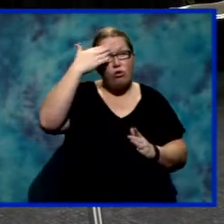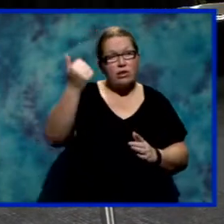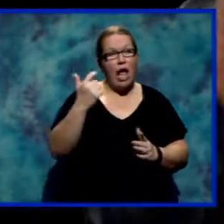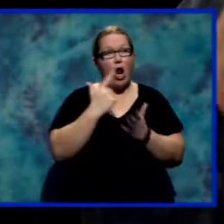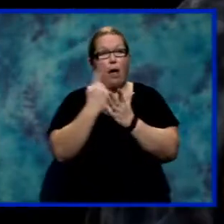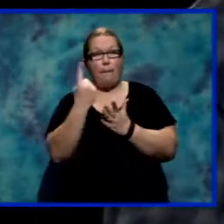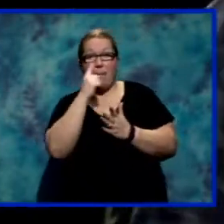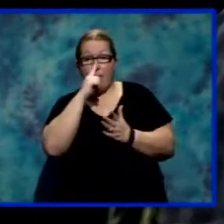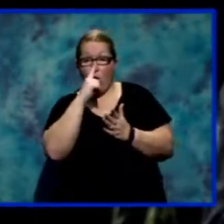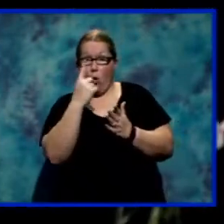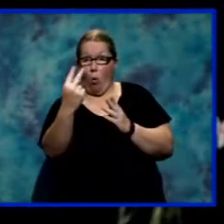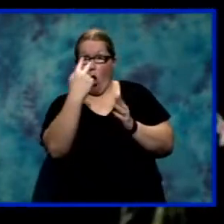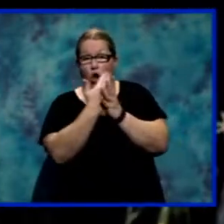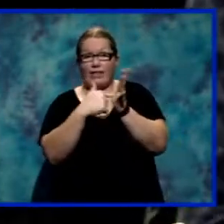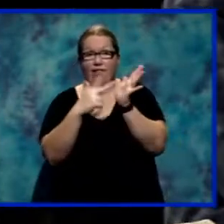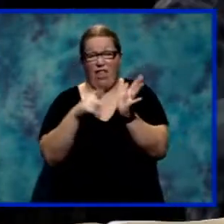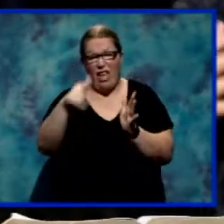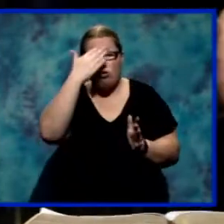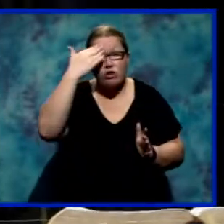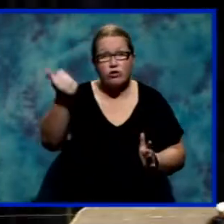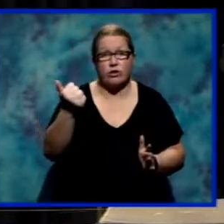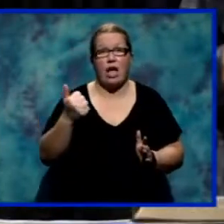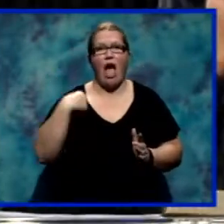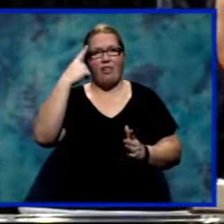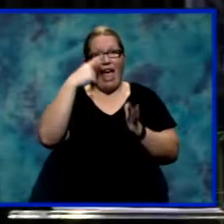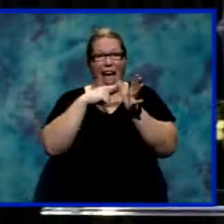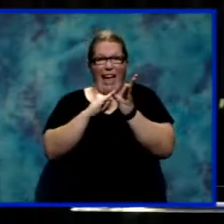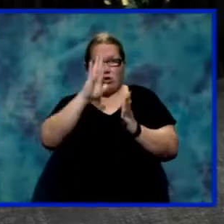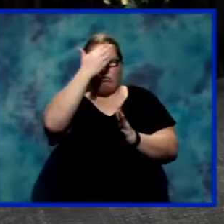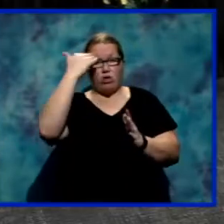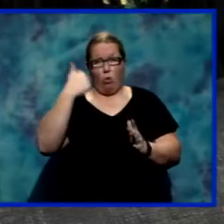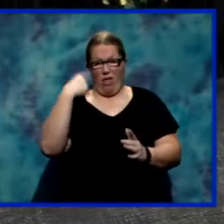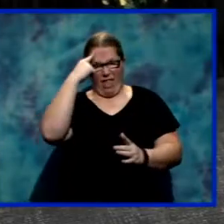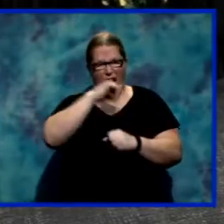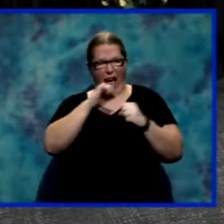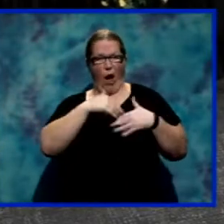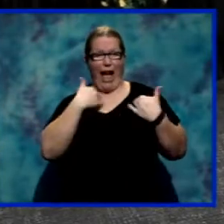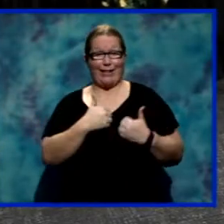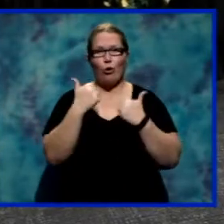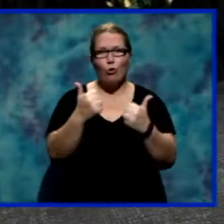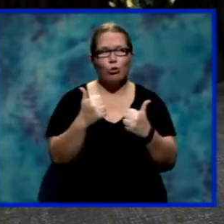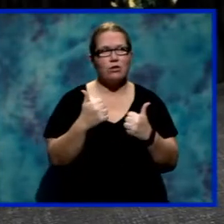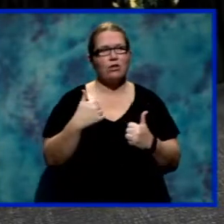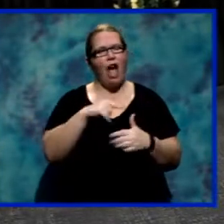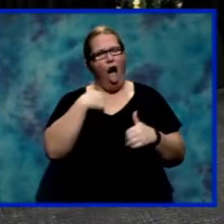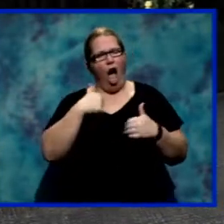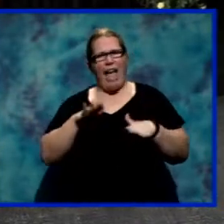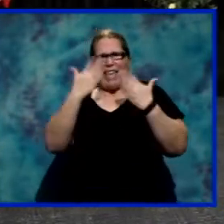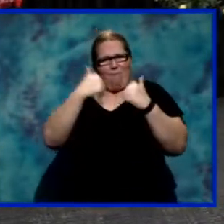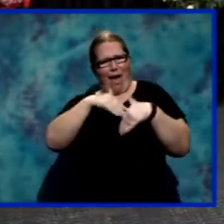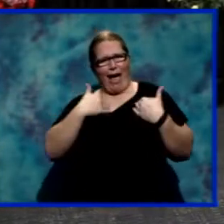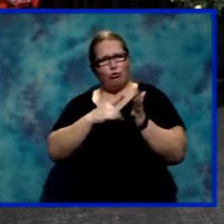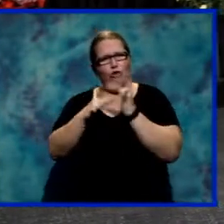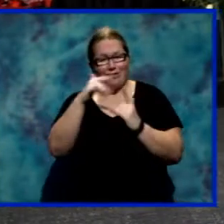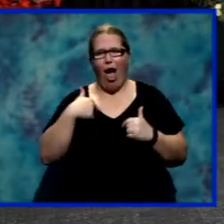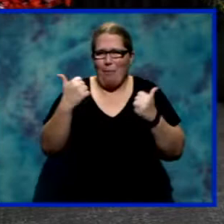this on TV are Christians. I think as Christians, we think our hearts are pretty good. Oh, I gave my heart to Jesus. My heart's okay.